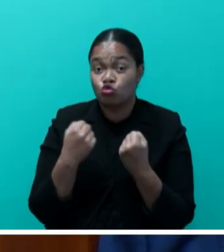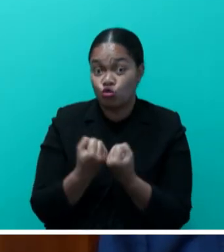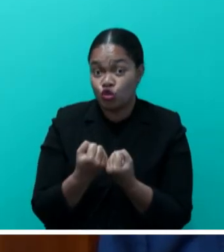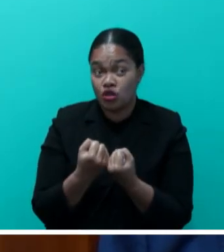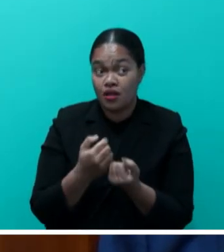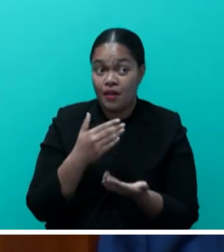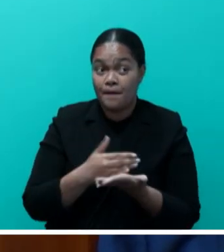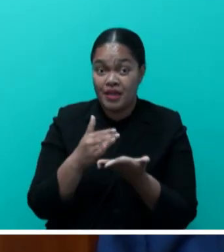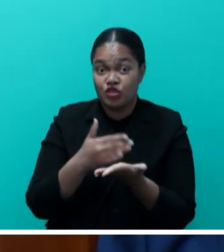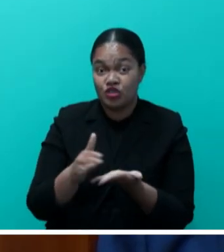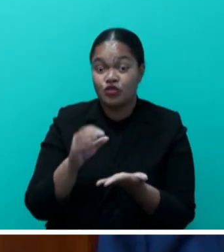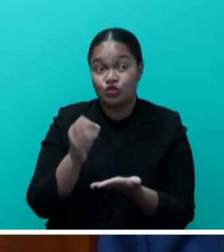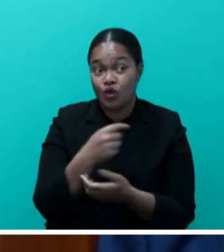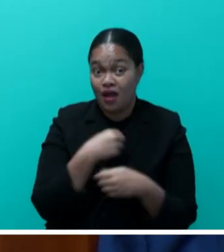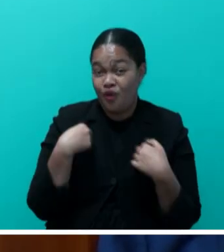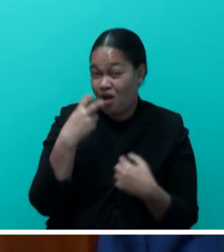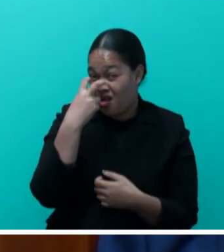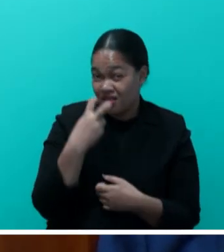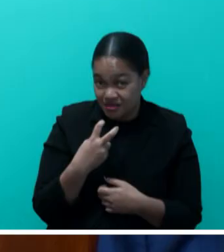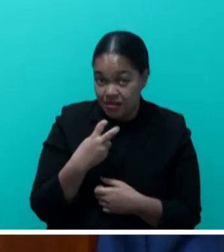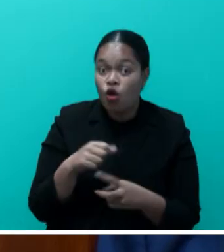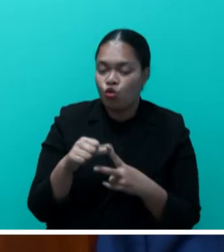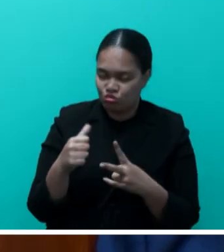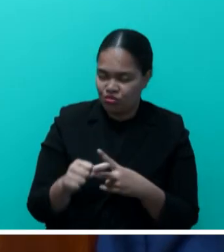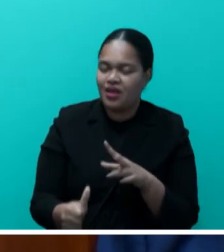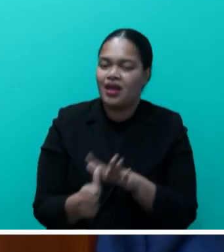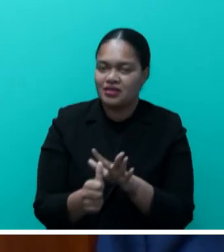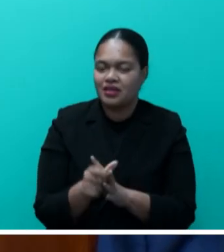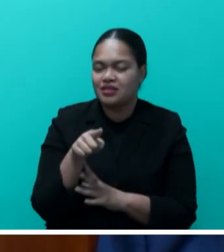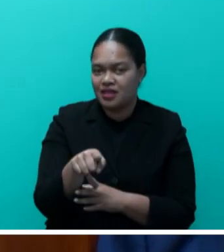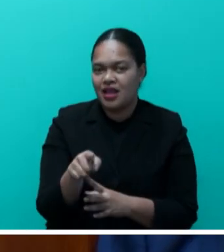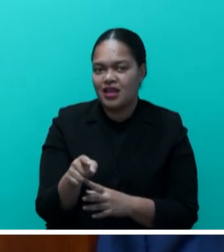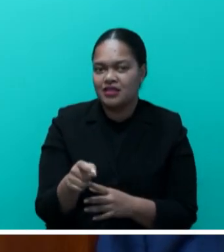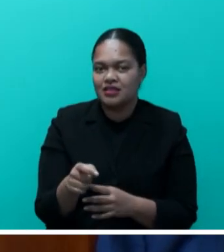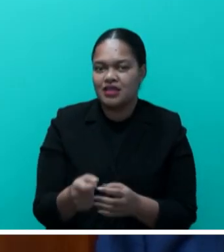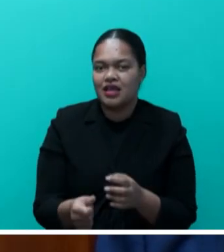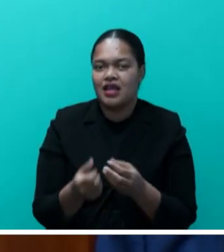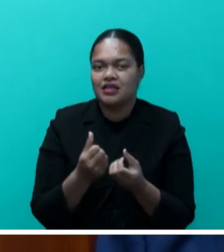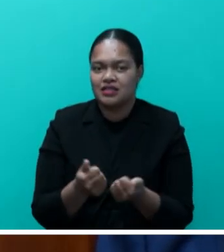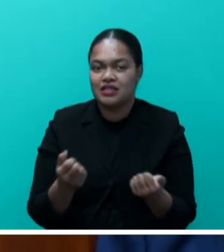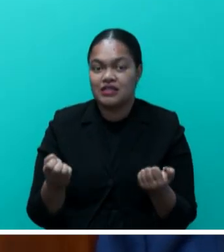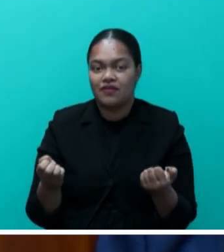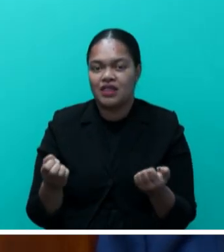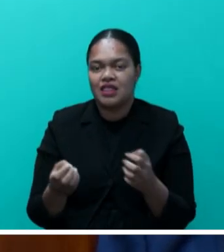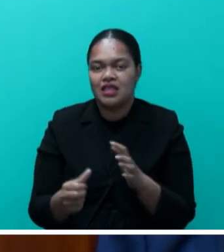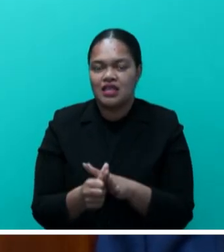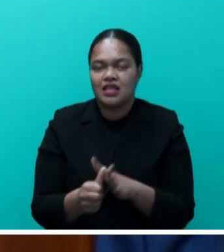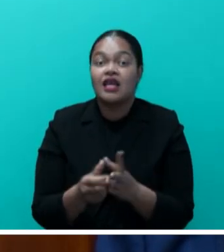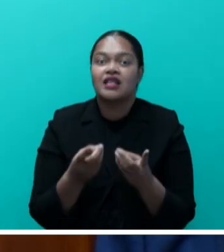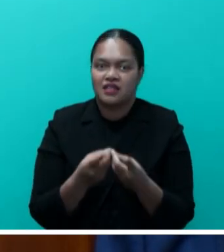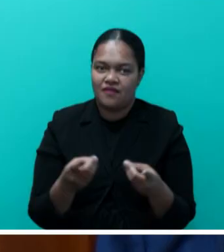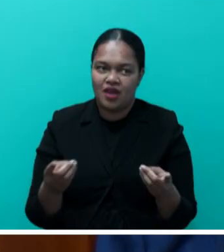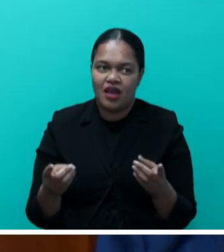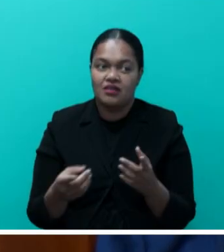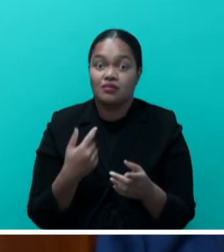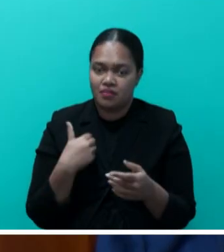our elderly who are also accessing these assistive devices as well. So I acknowledge their support to the